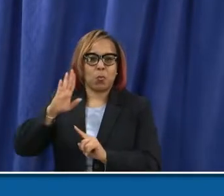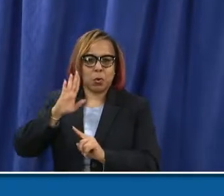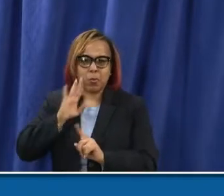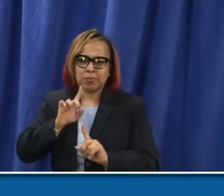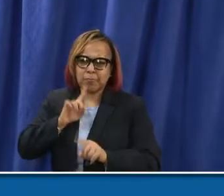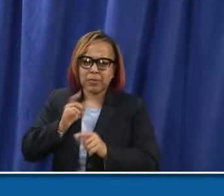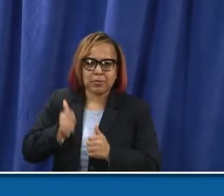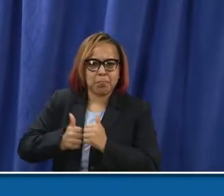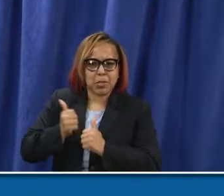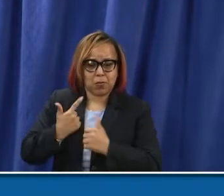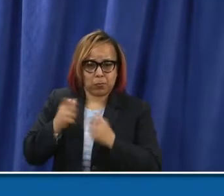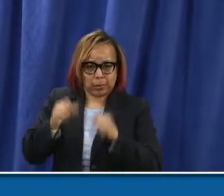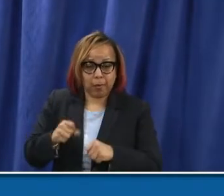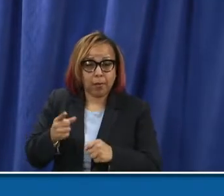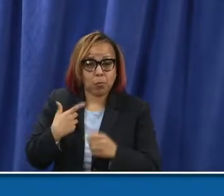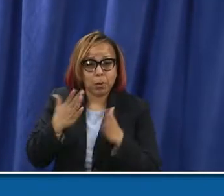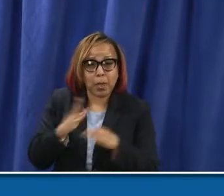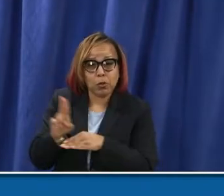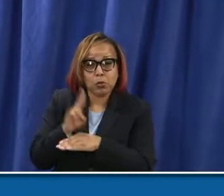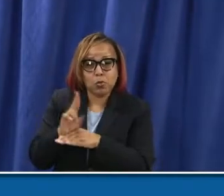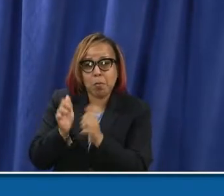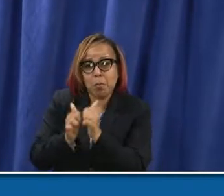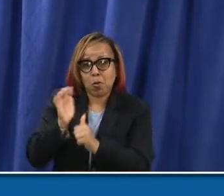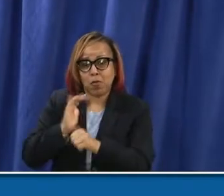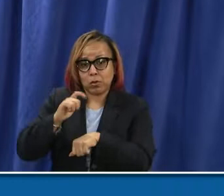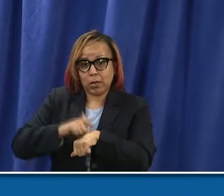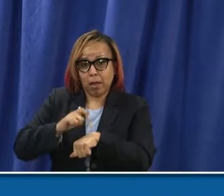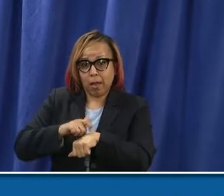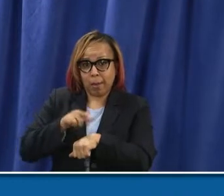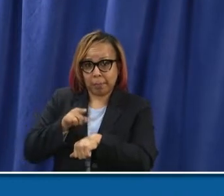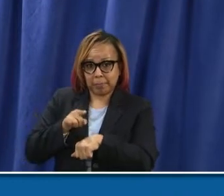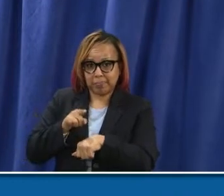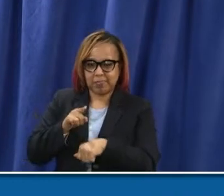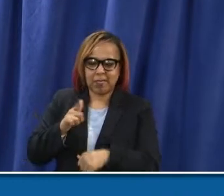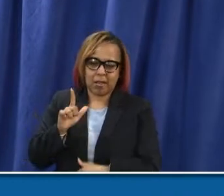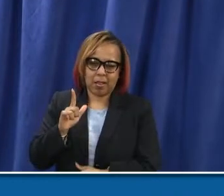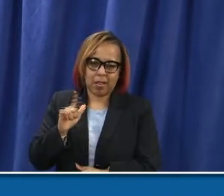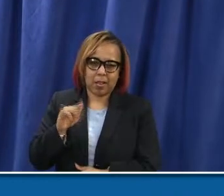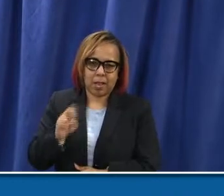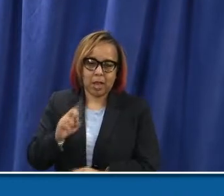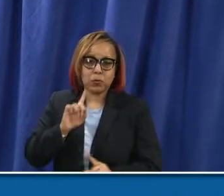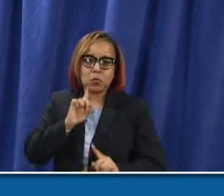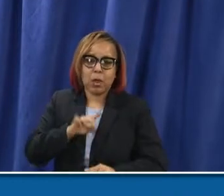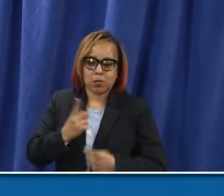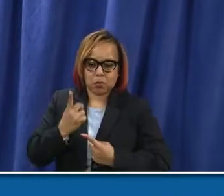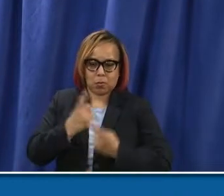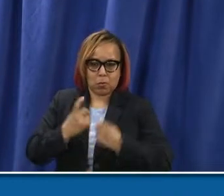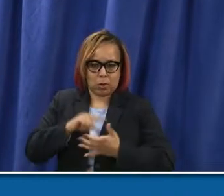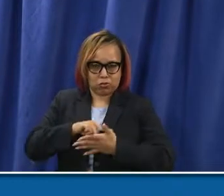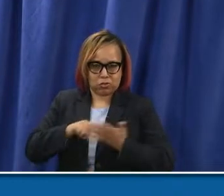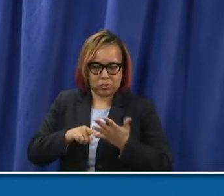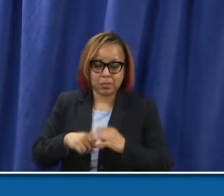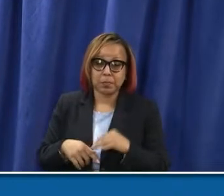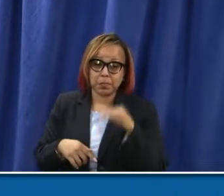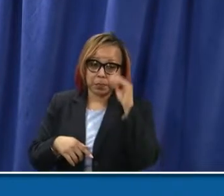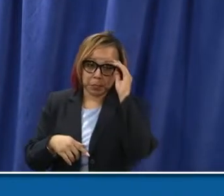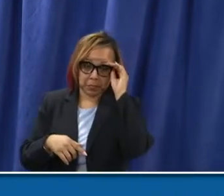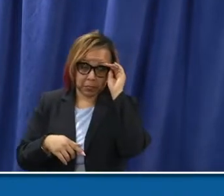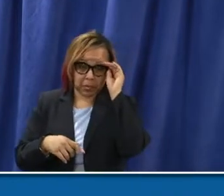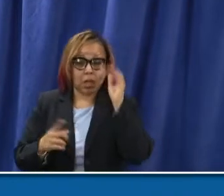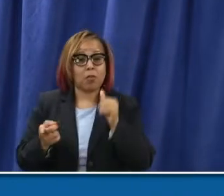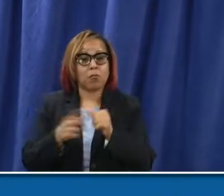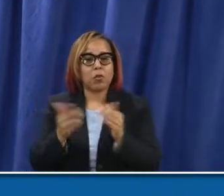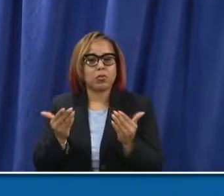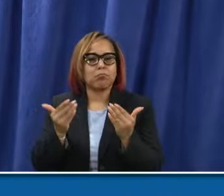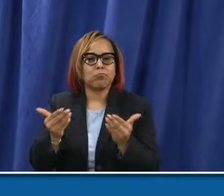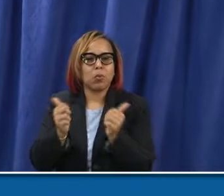many of them as we can. And we plan to use most of our time live to answer those questions. But first, we're going to move